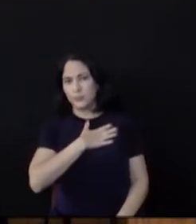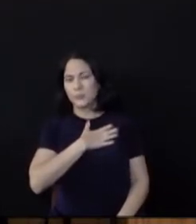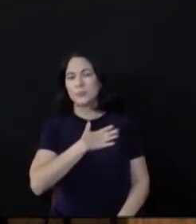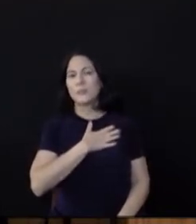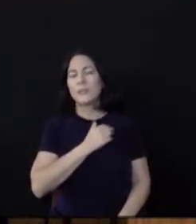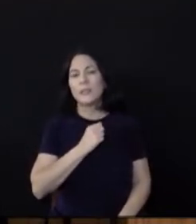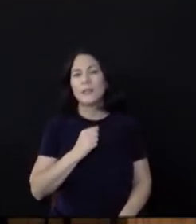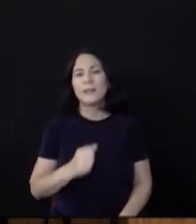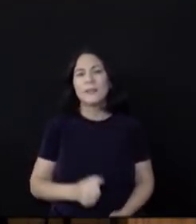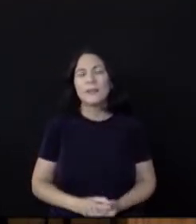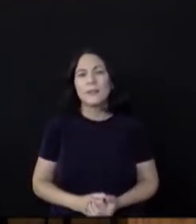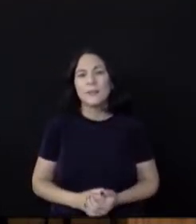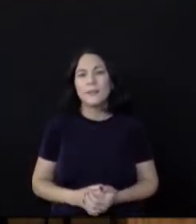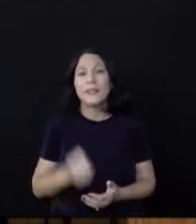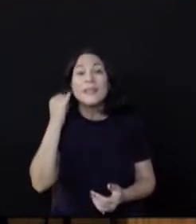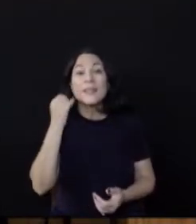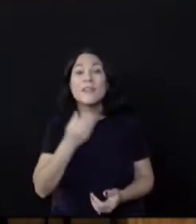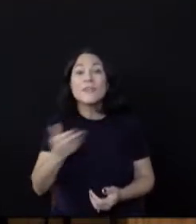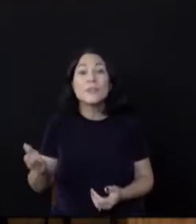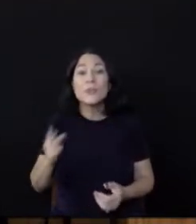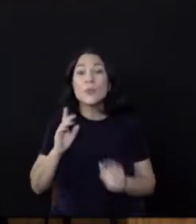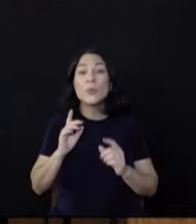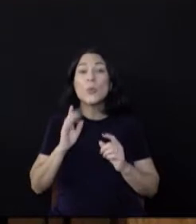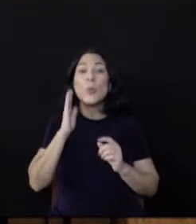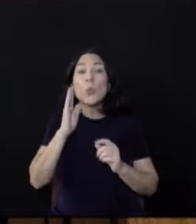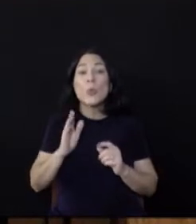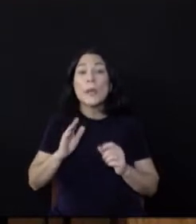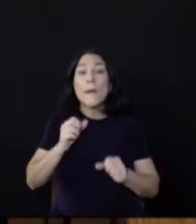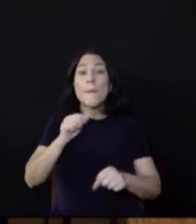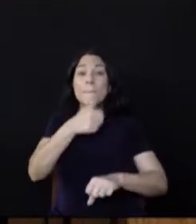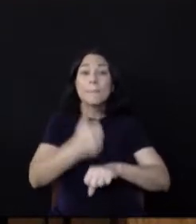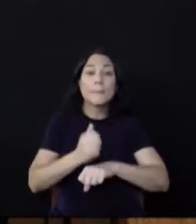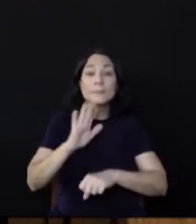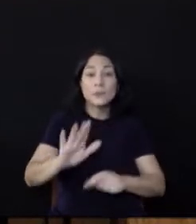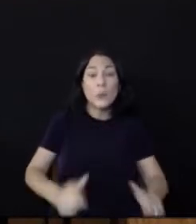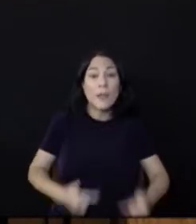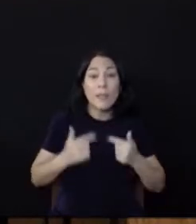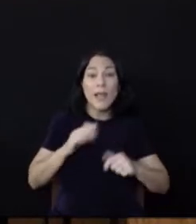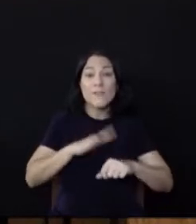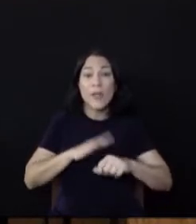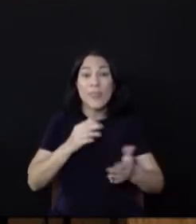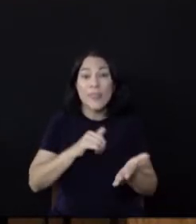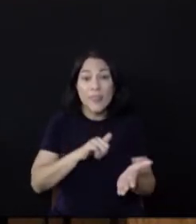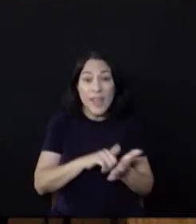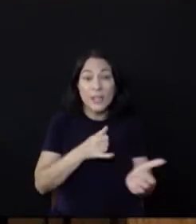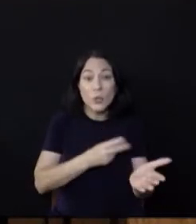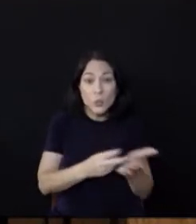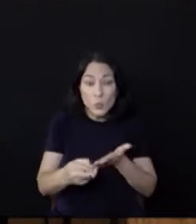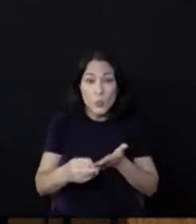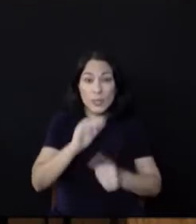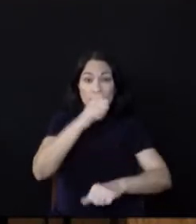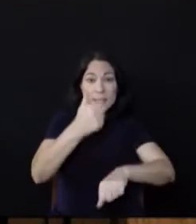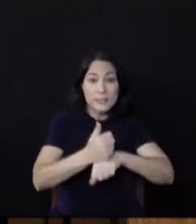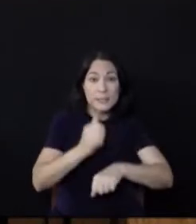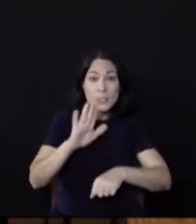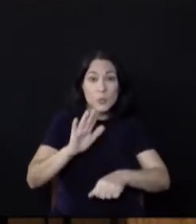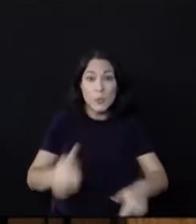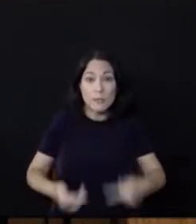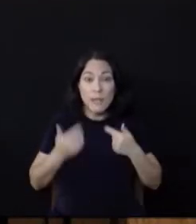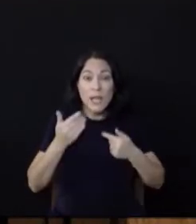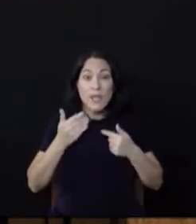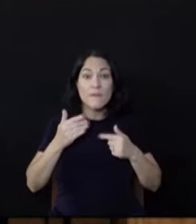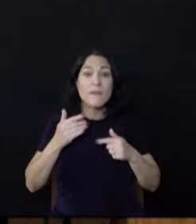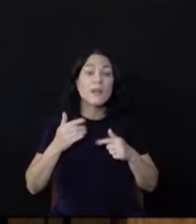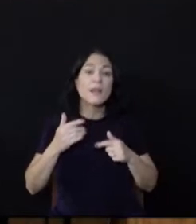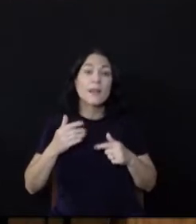are. And if you are going to build your life on that truth, stake your life upon it, even if it